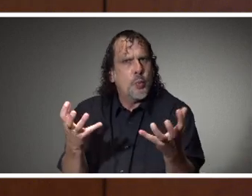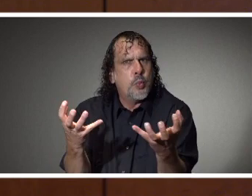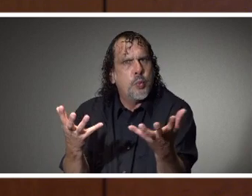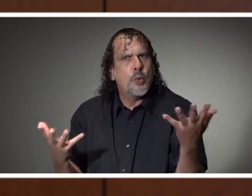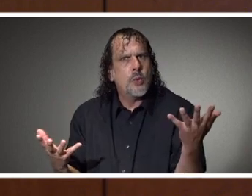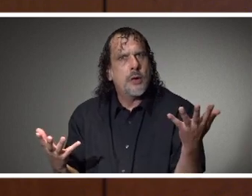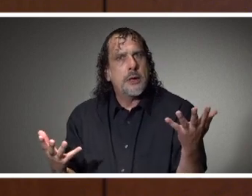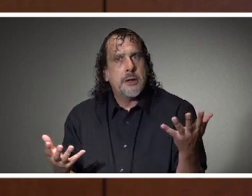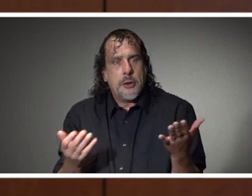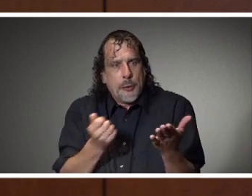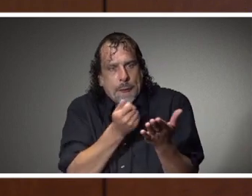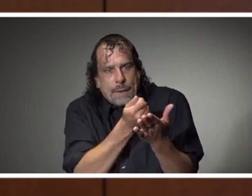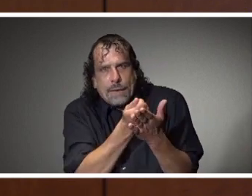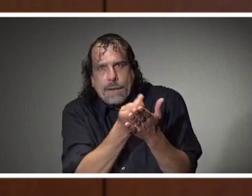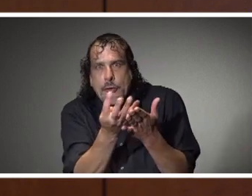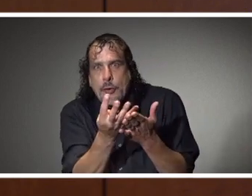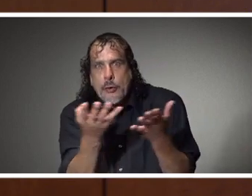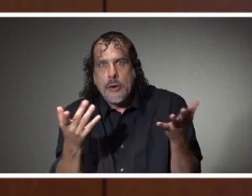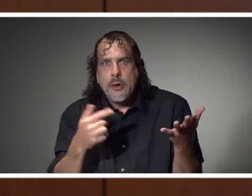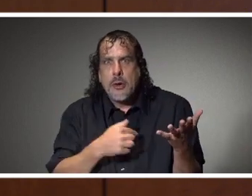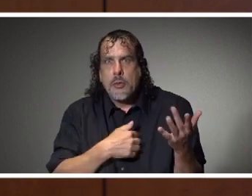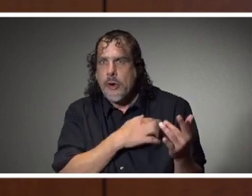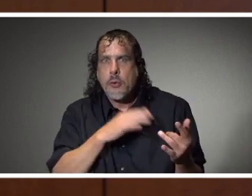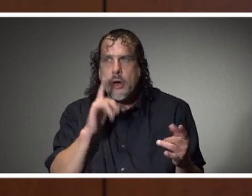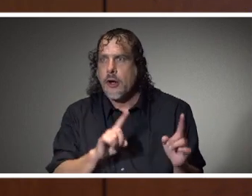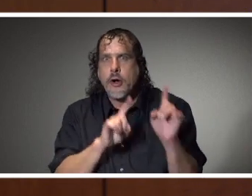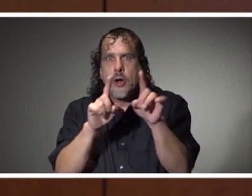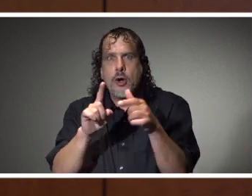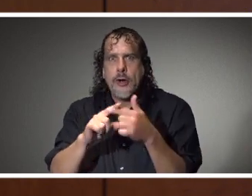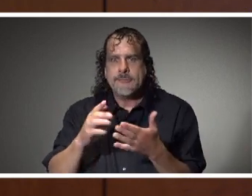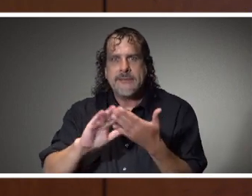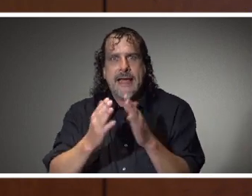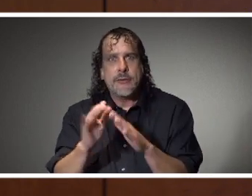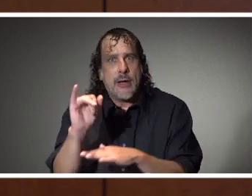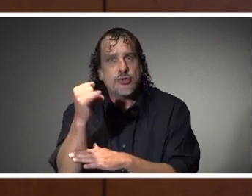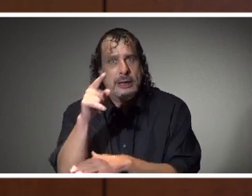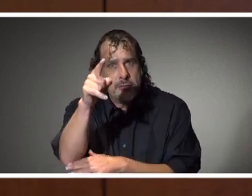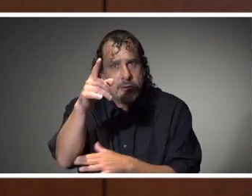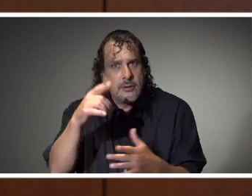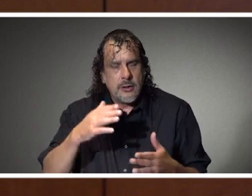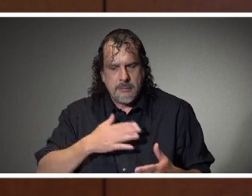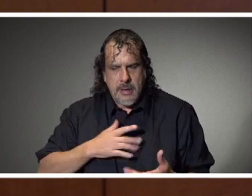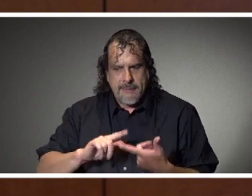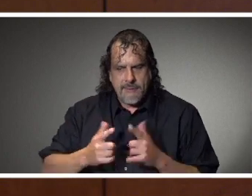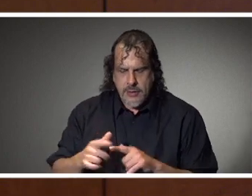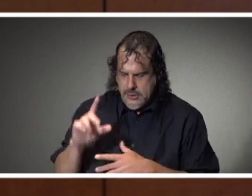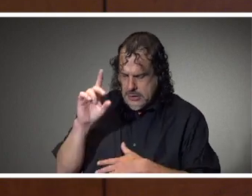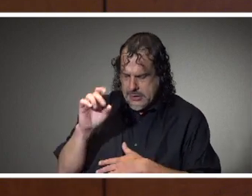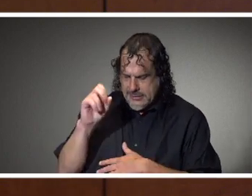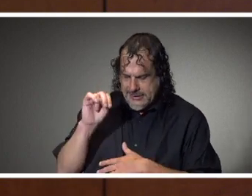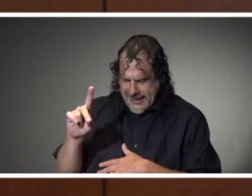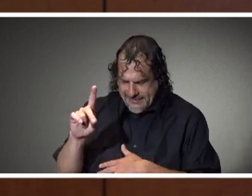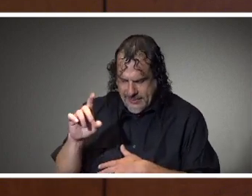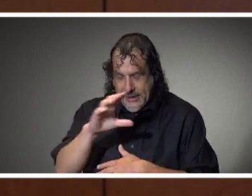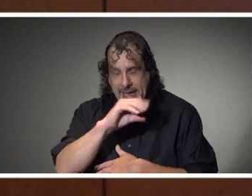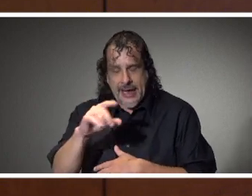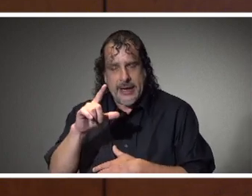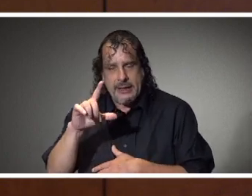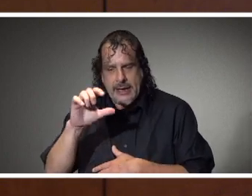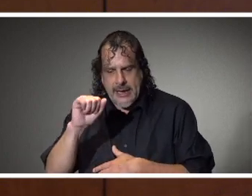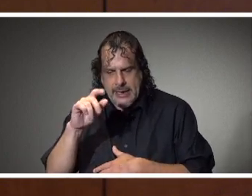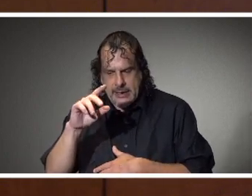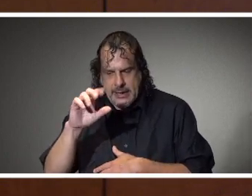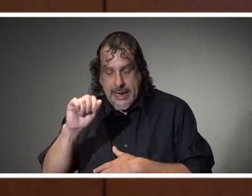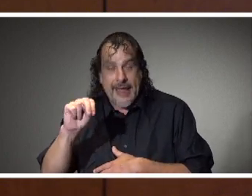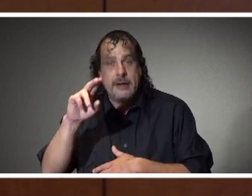just a few of them, we will go in downtown Jackson where my friends David and Amy Lancaster serve there. They